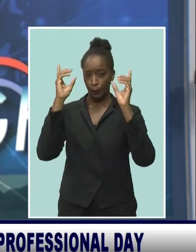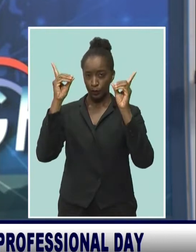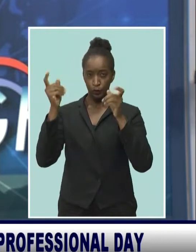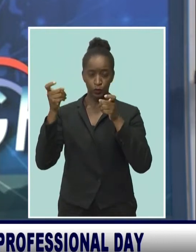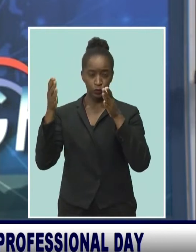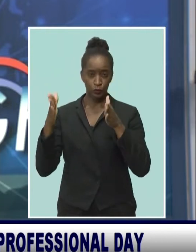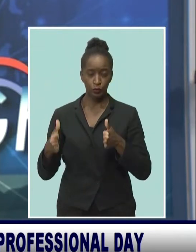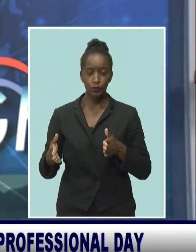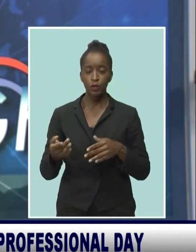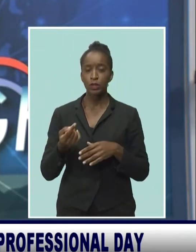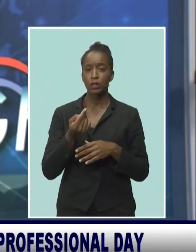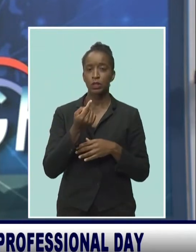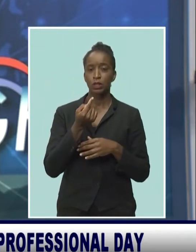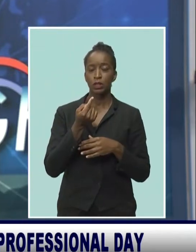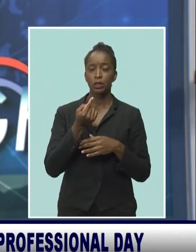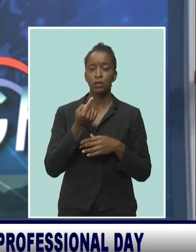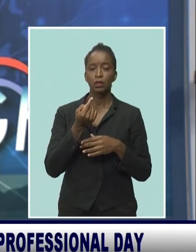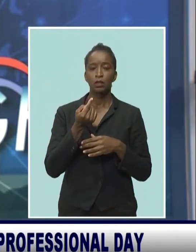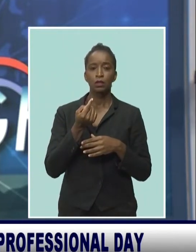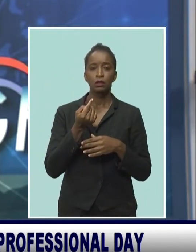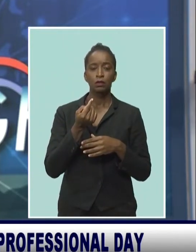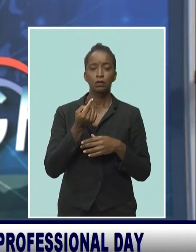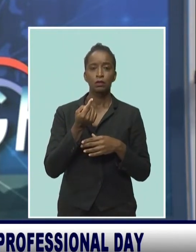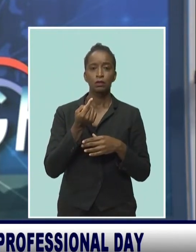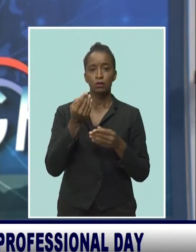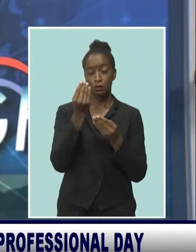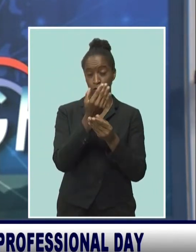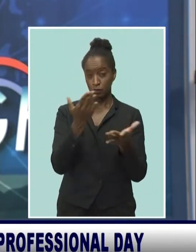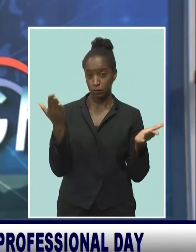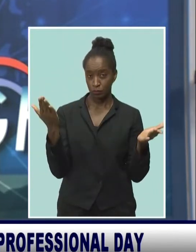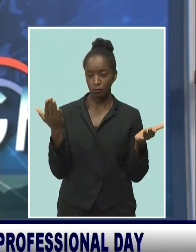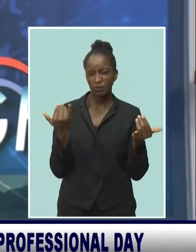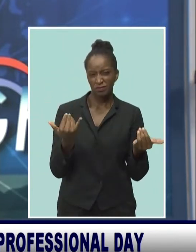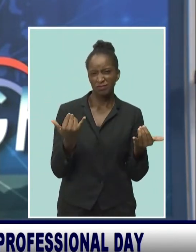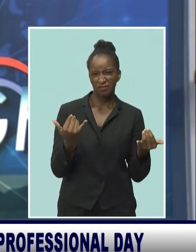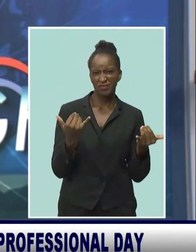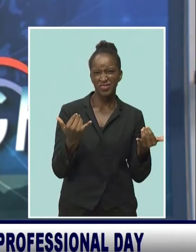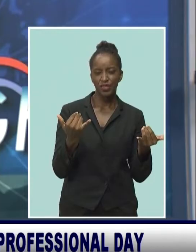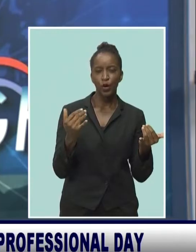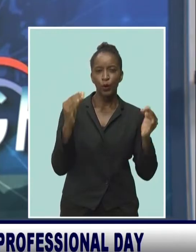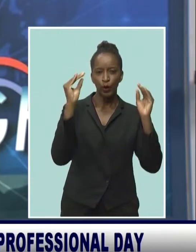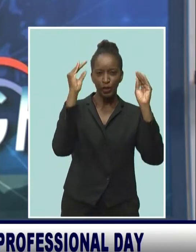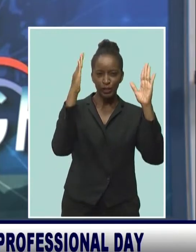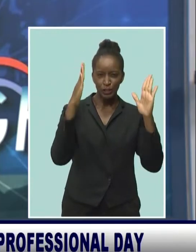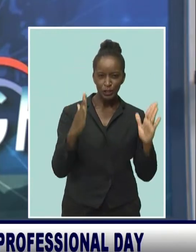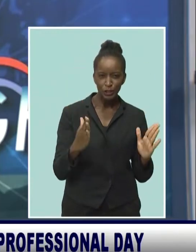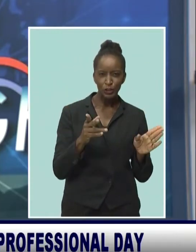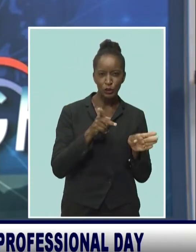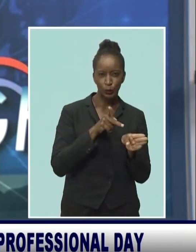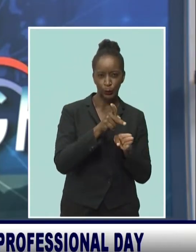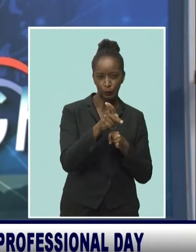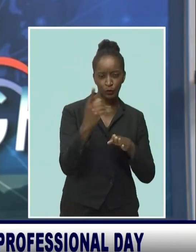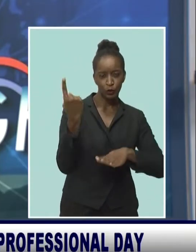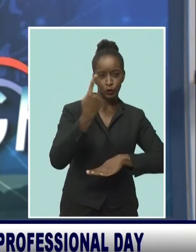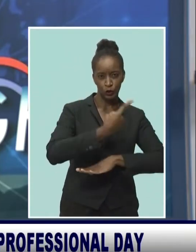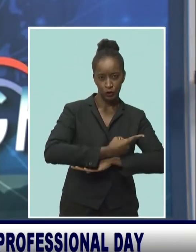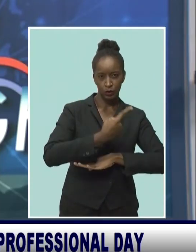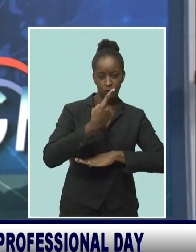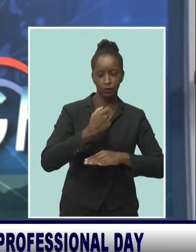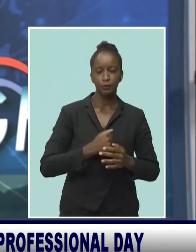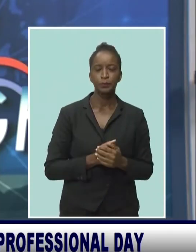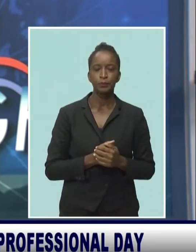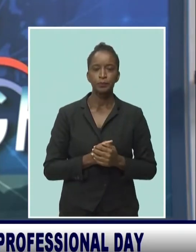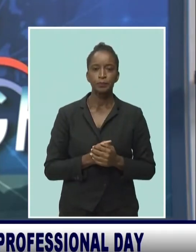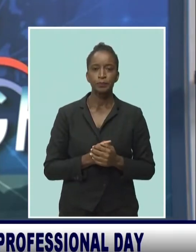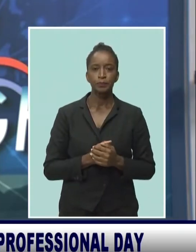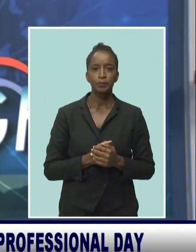Archer-Bradshaw has made the comment as the island marks Teachers Professional Day today. She says the ministry's commitment is reflected in the